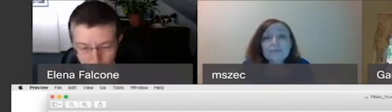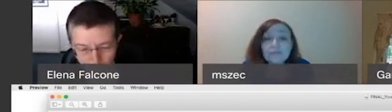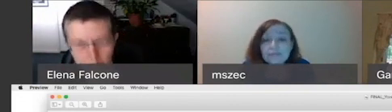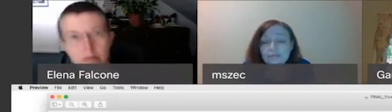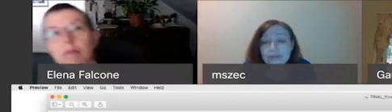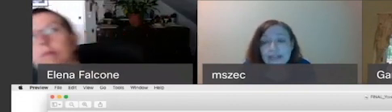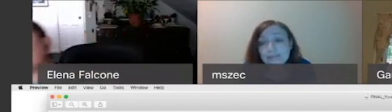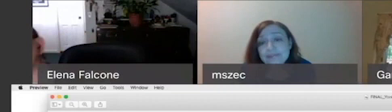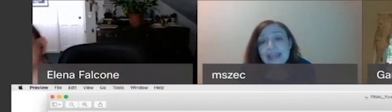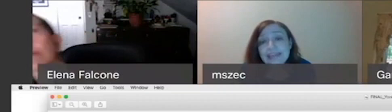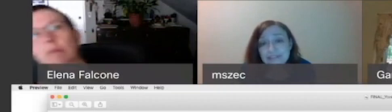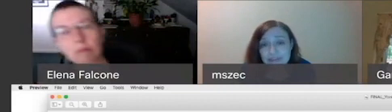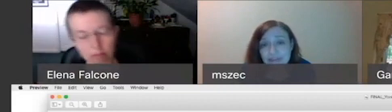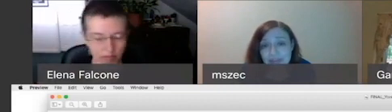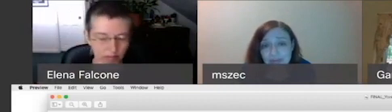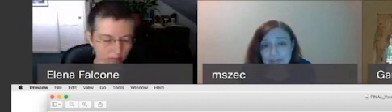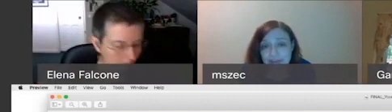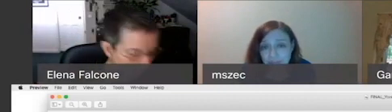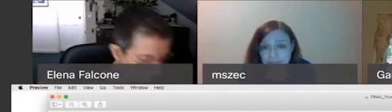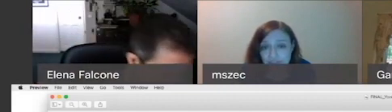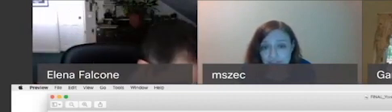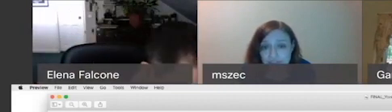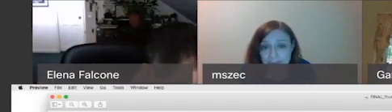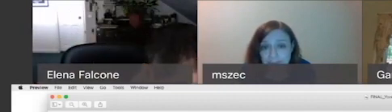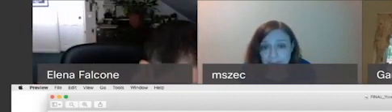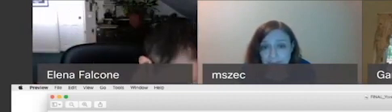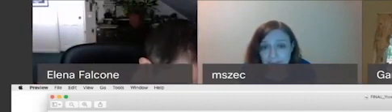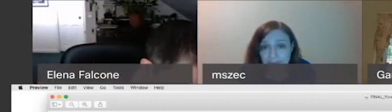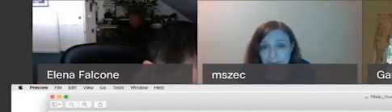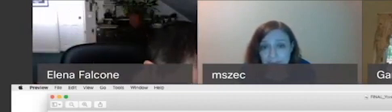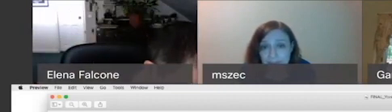And now, when it comes to ending the landlord-tenant relationship,